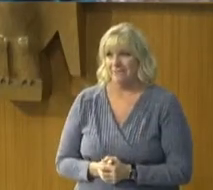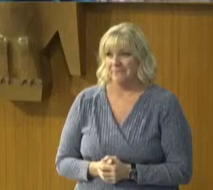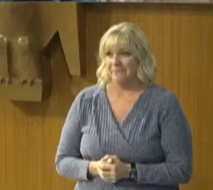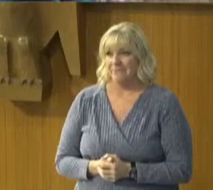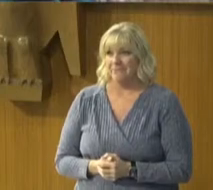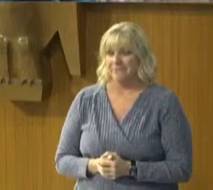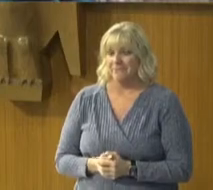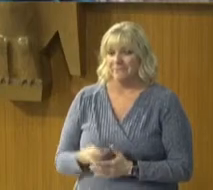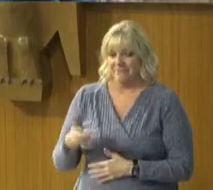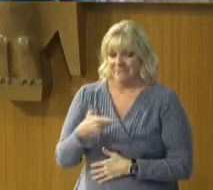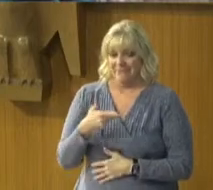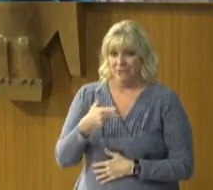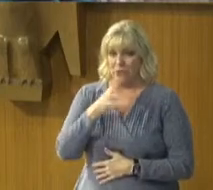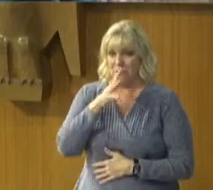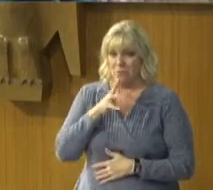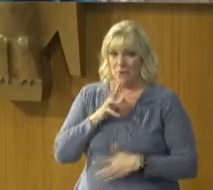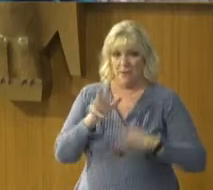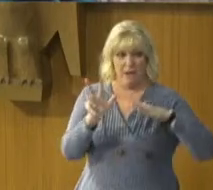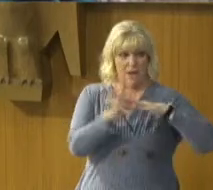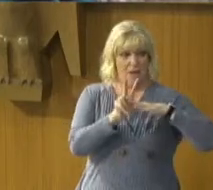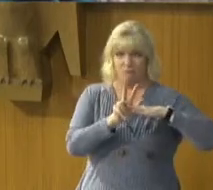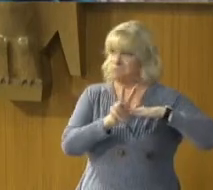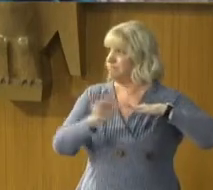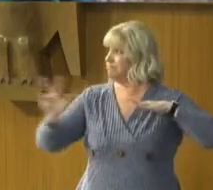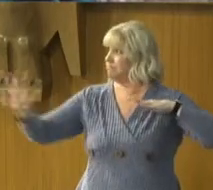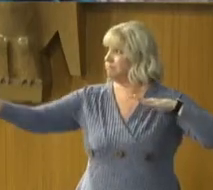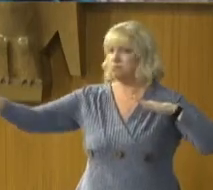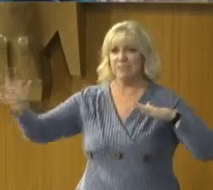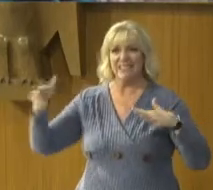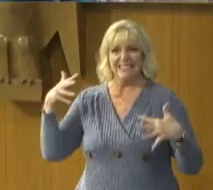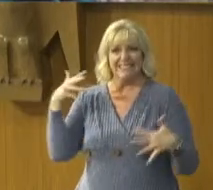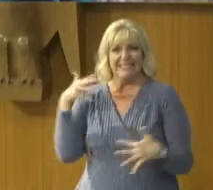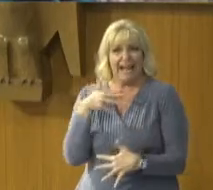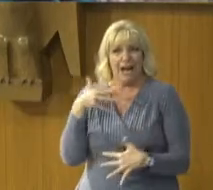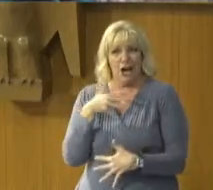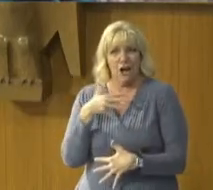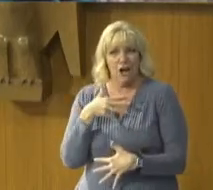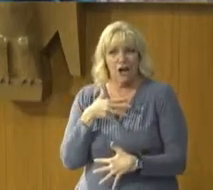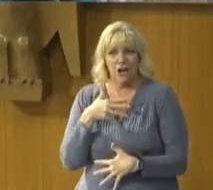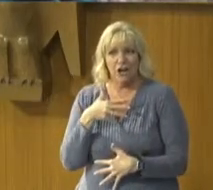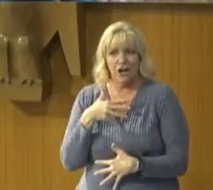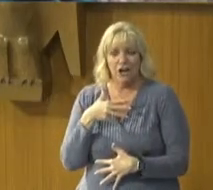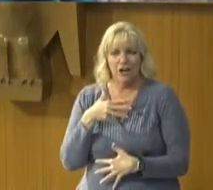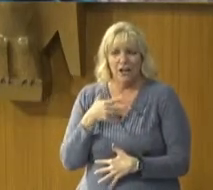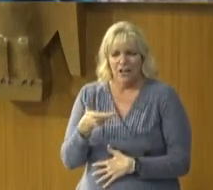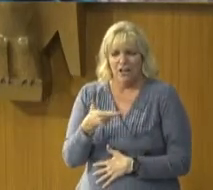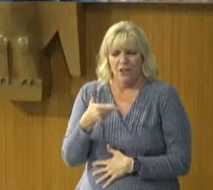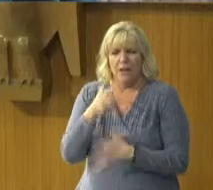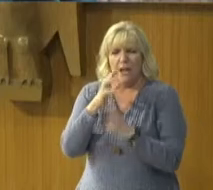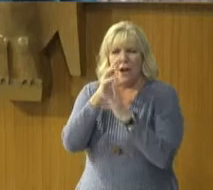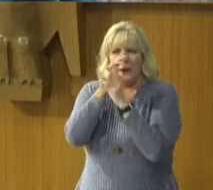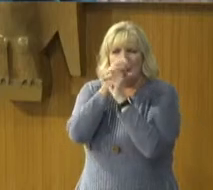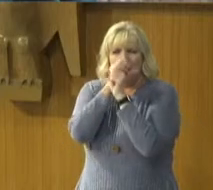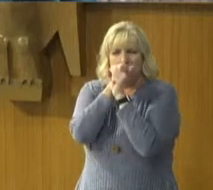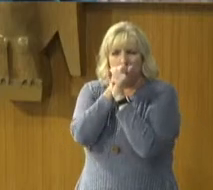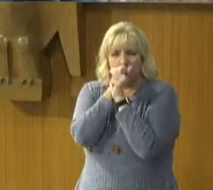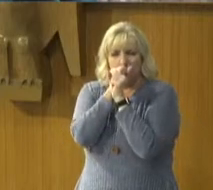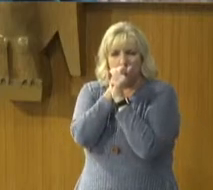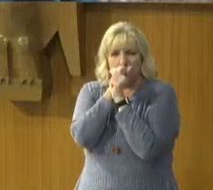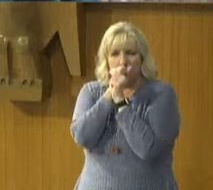The women fled the tomb in terror that morning, and they said nothing to